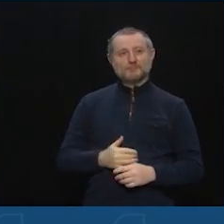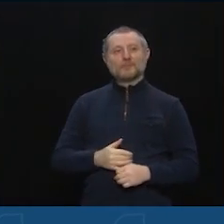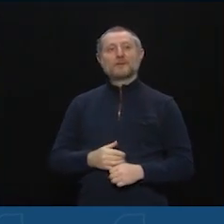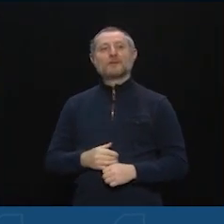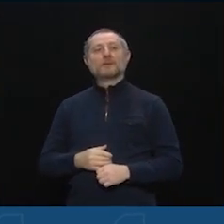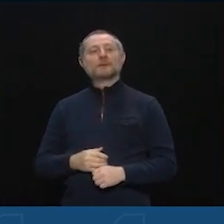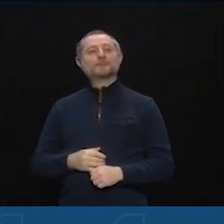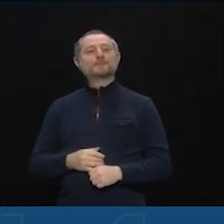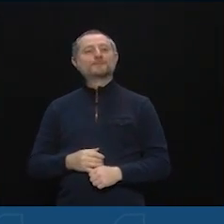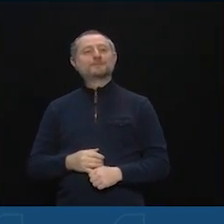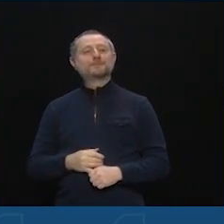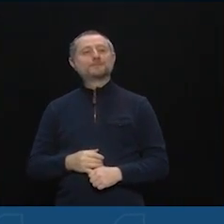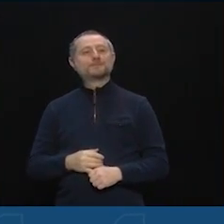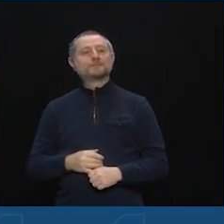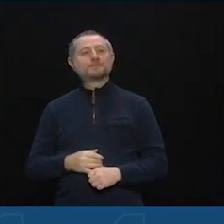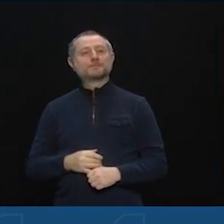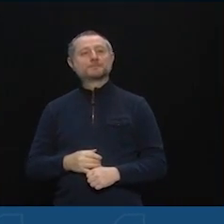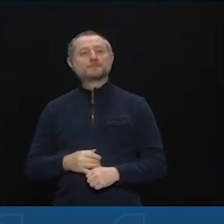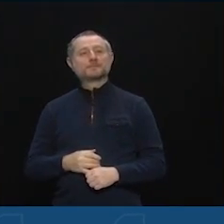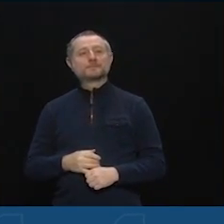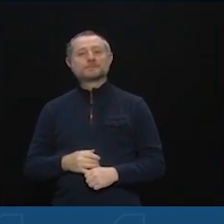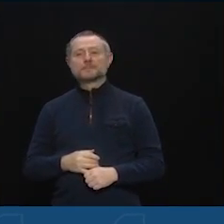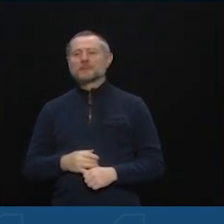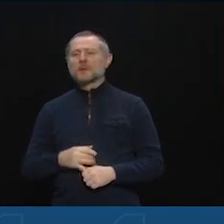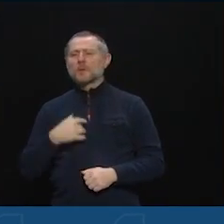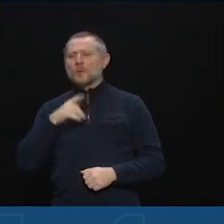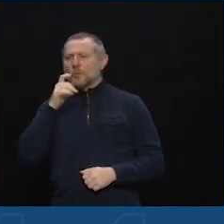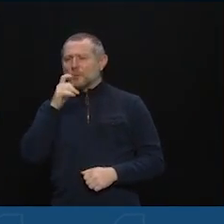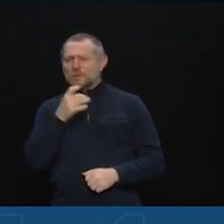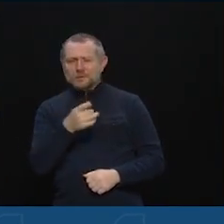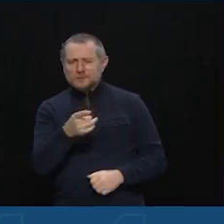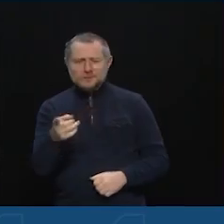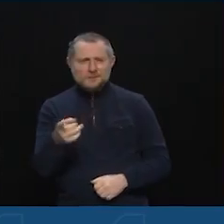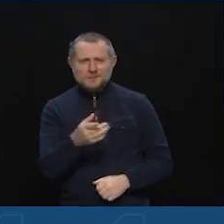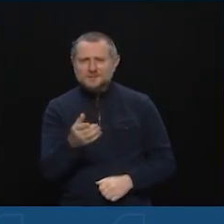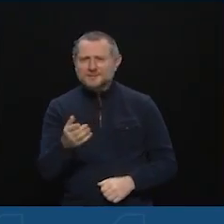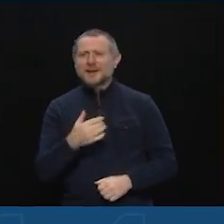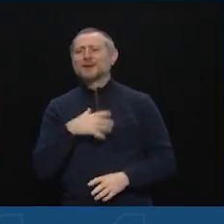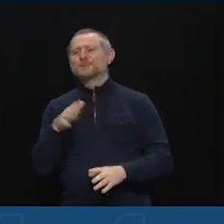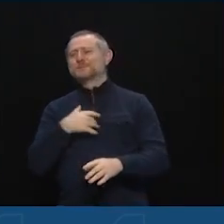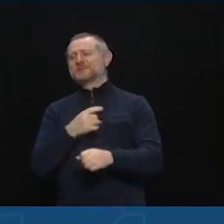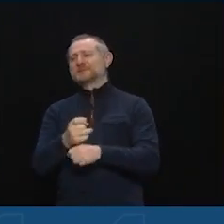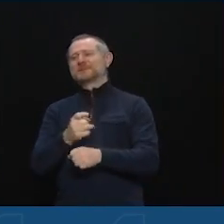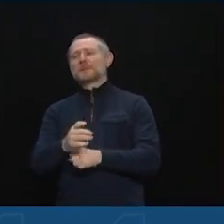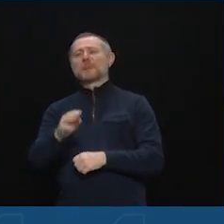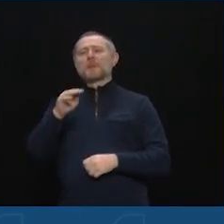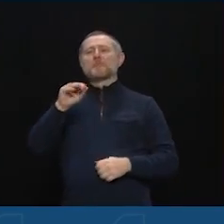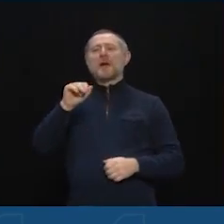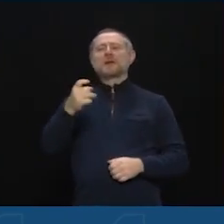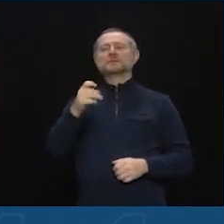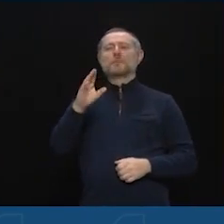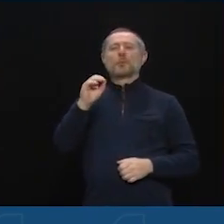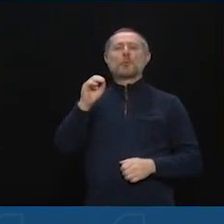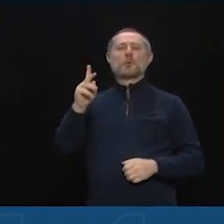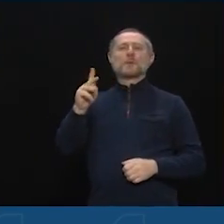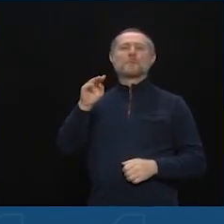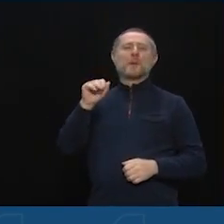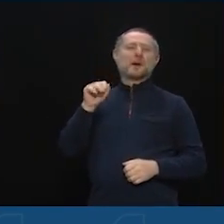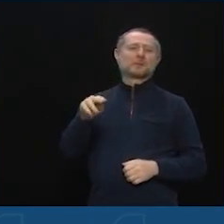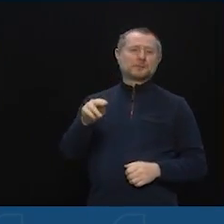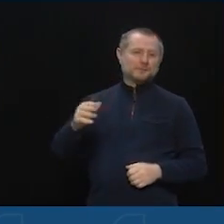Let's see. You know who you are, next speaker. That would be Max Bookman. Great to see